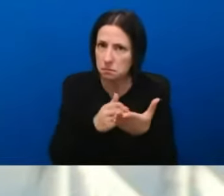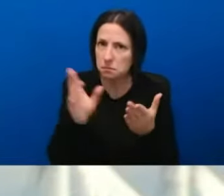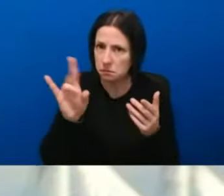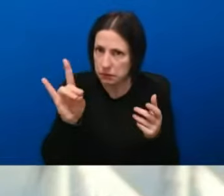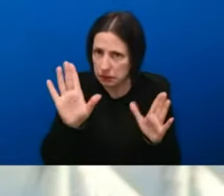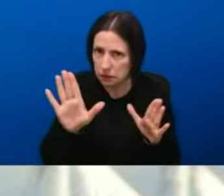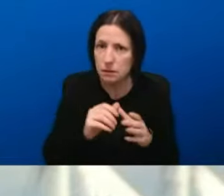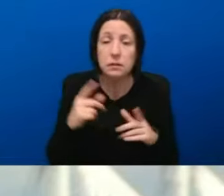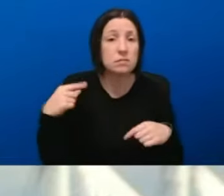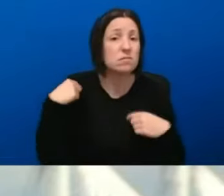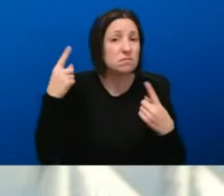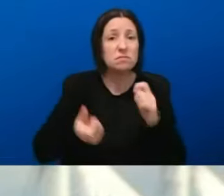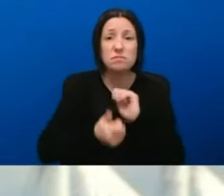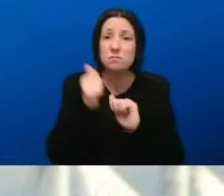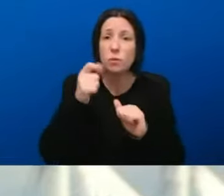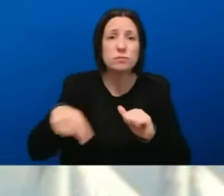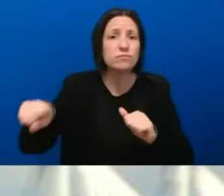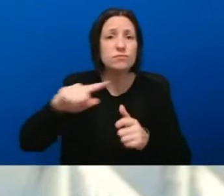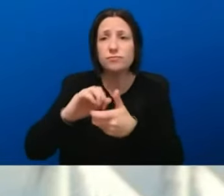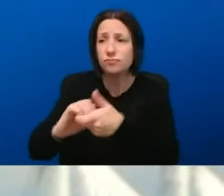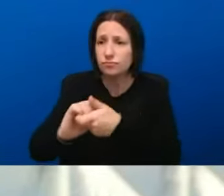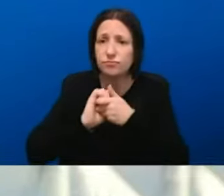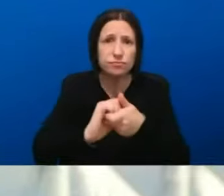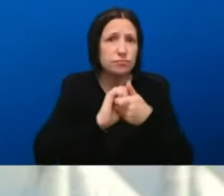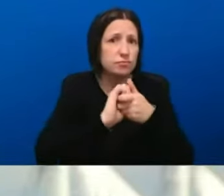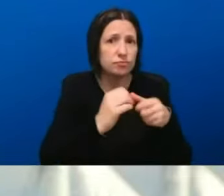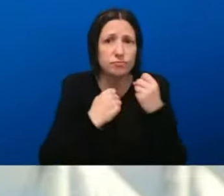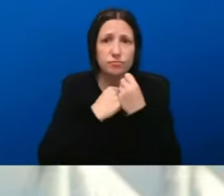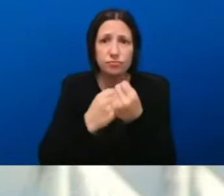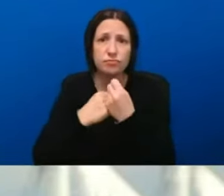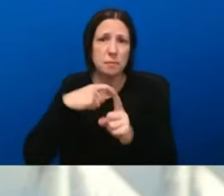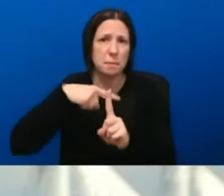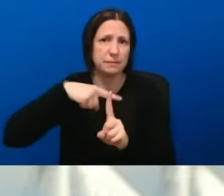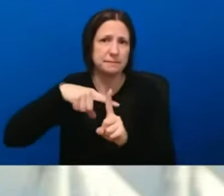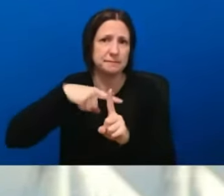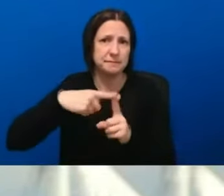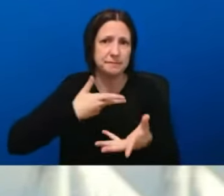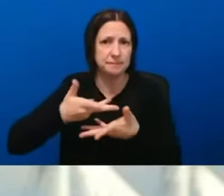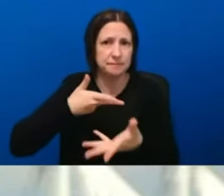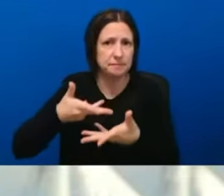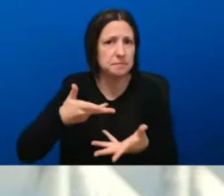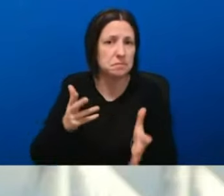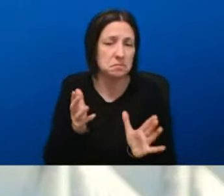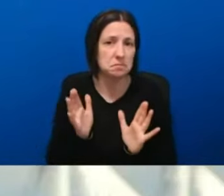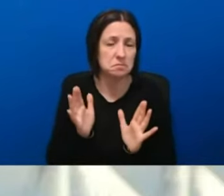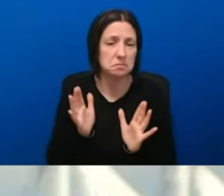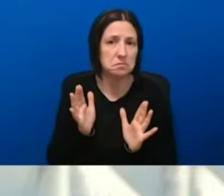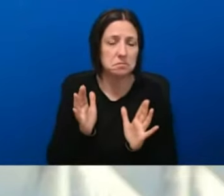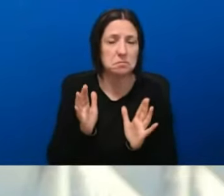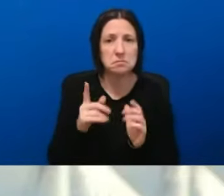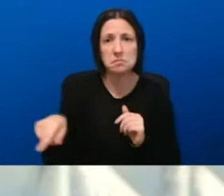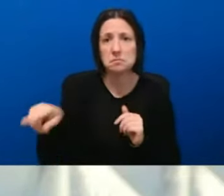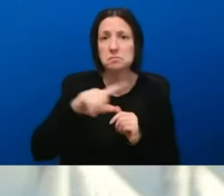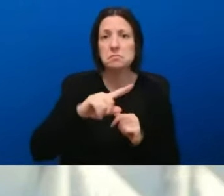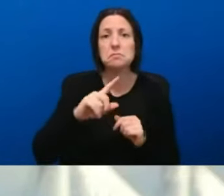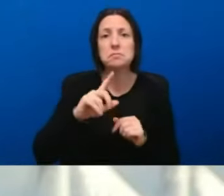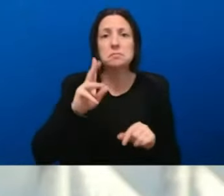But so far, I think we've enjoyed the confidence of the public and the support of the public, and recognizing